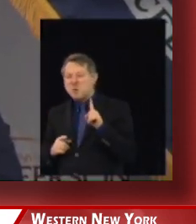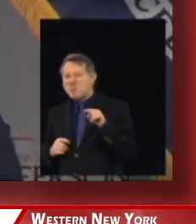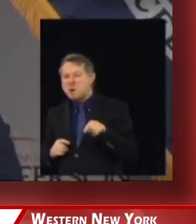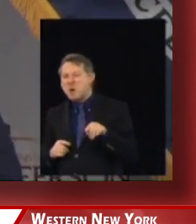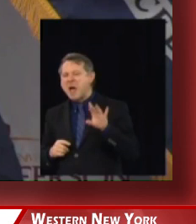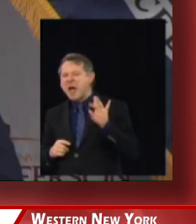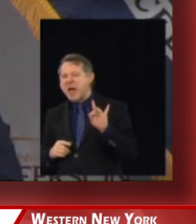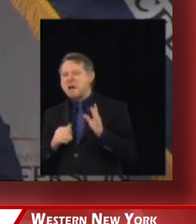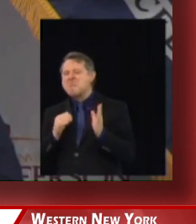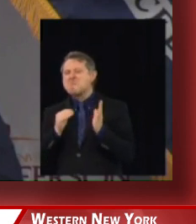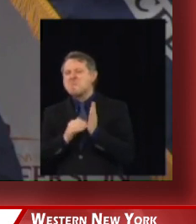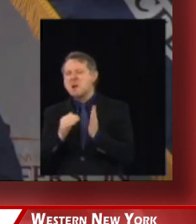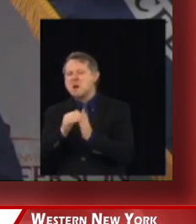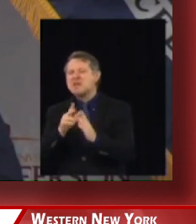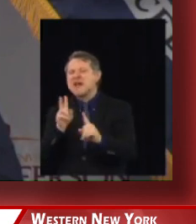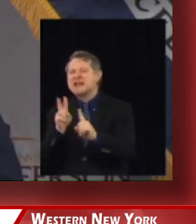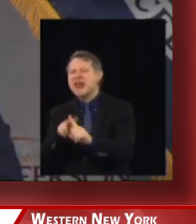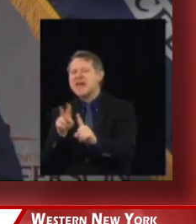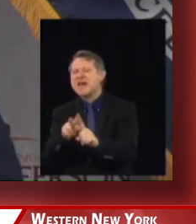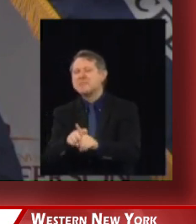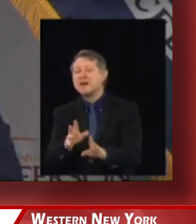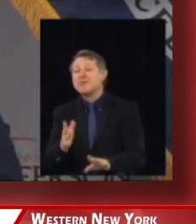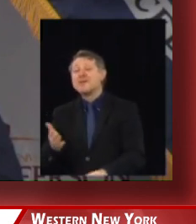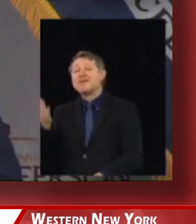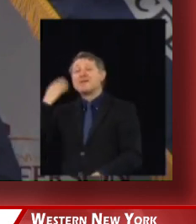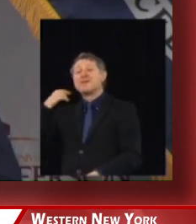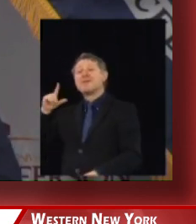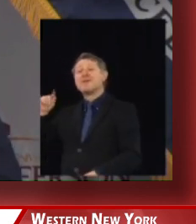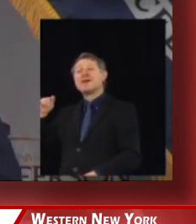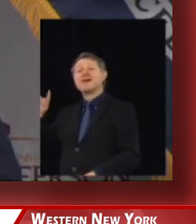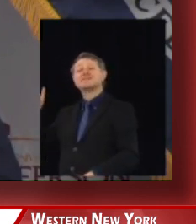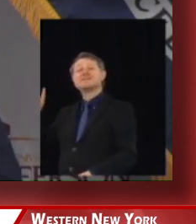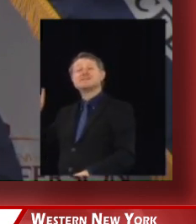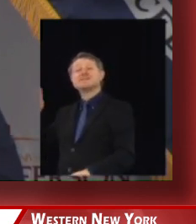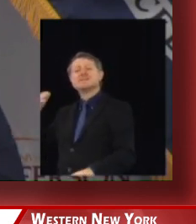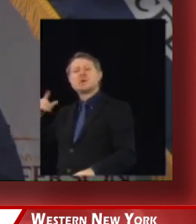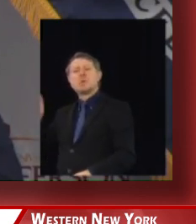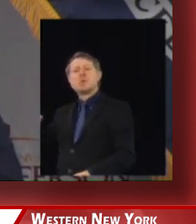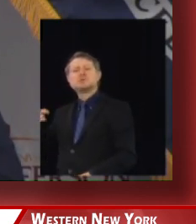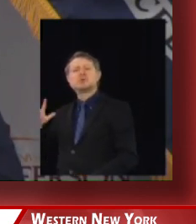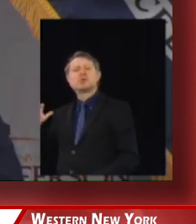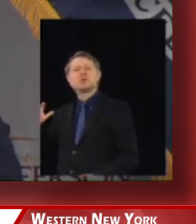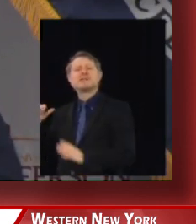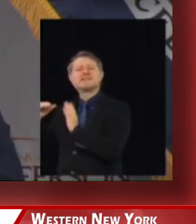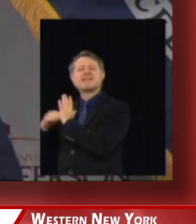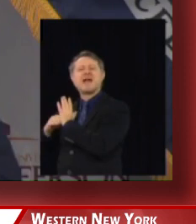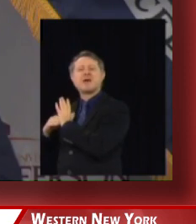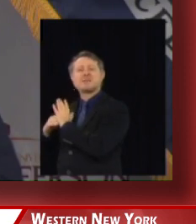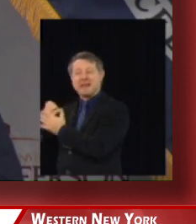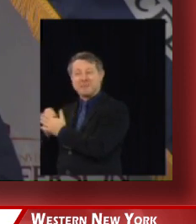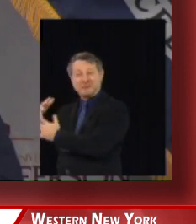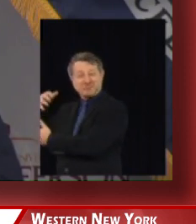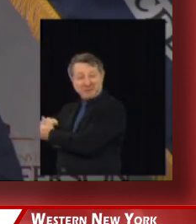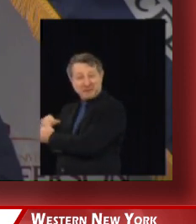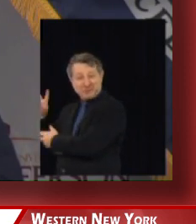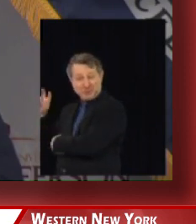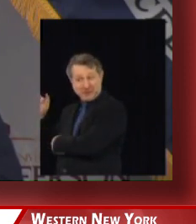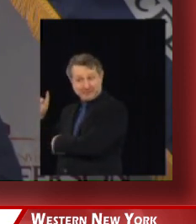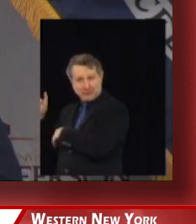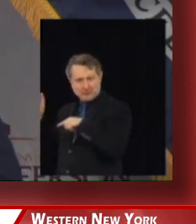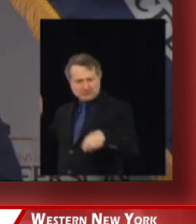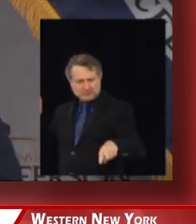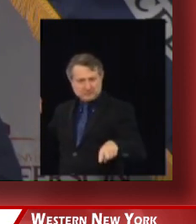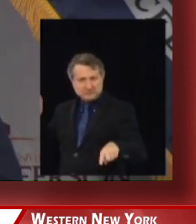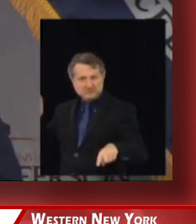as we continue to put facts over fear in our coverage of the novel coronavirus. Programming note for all of you, those of us watching